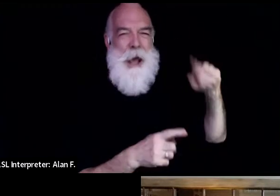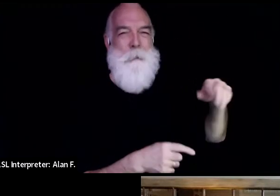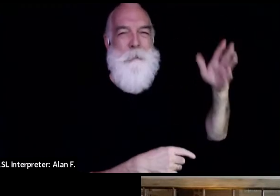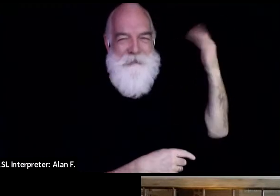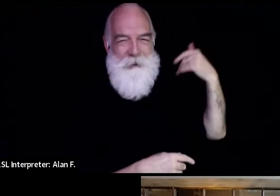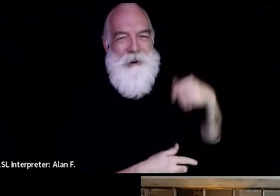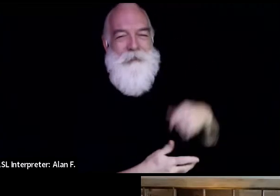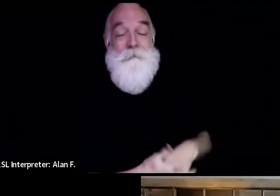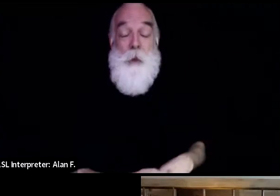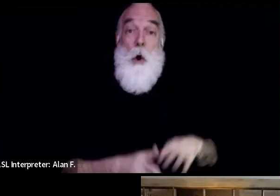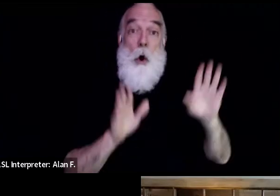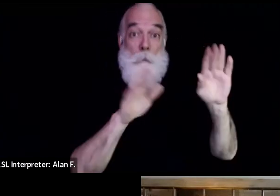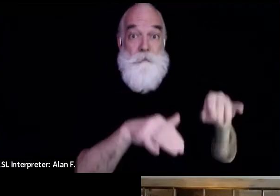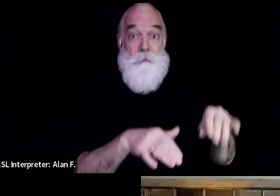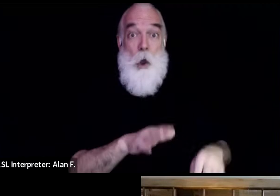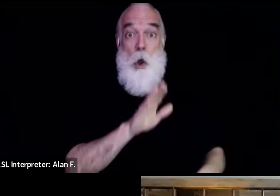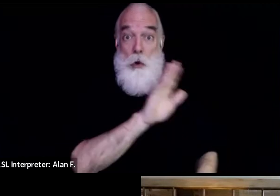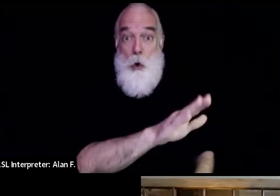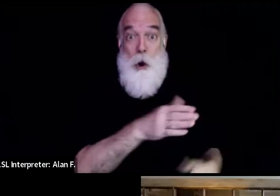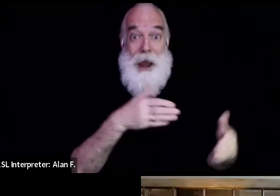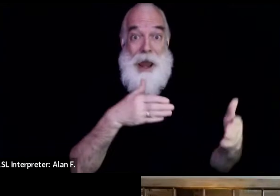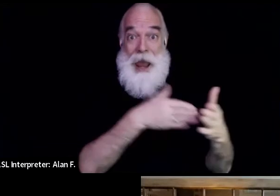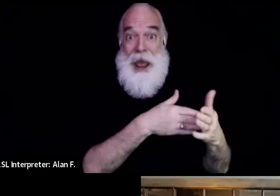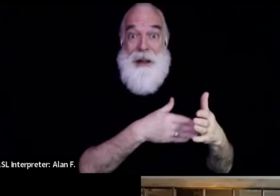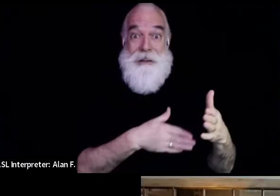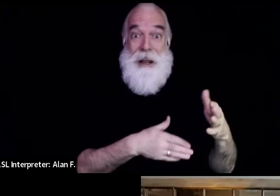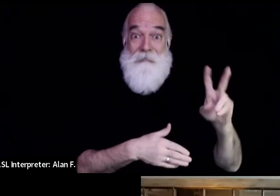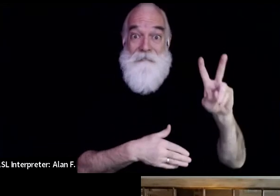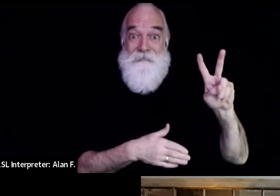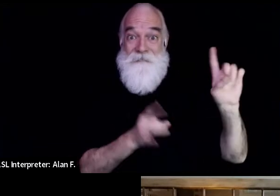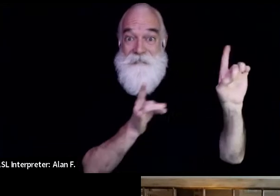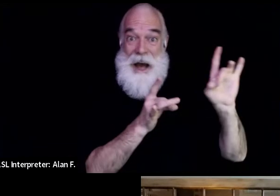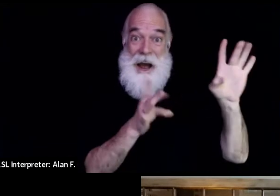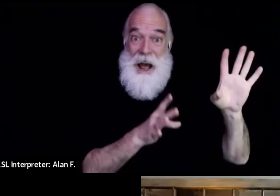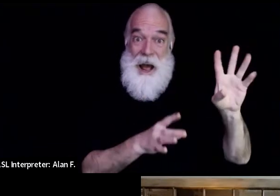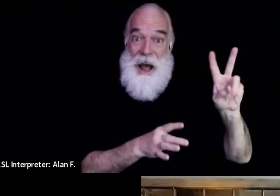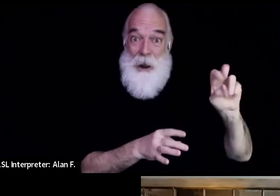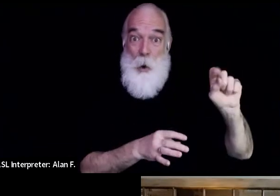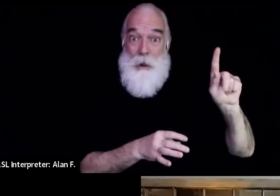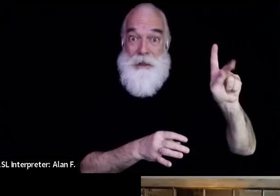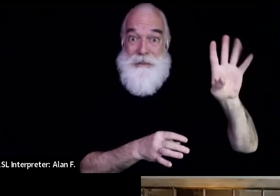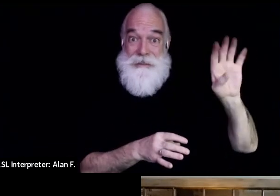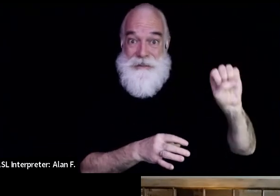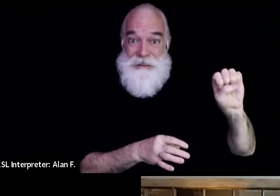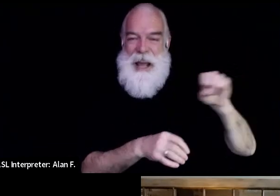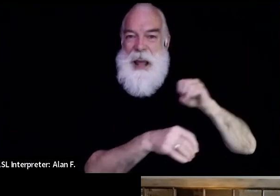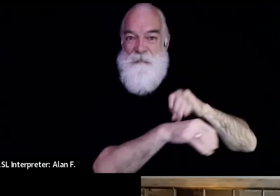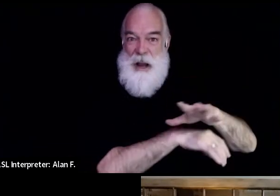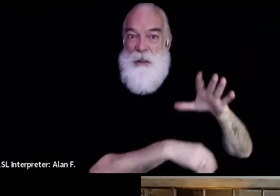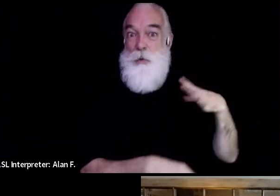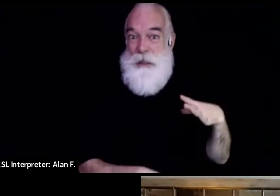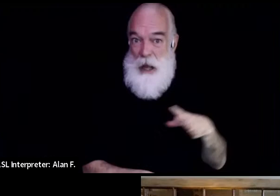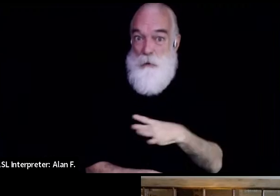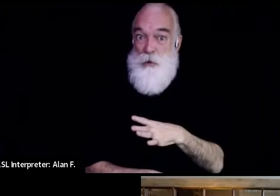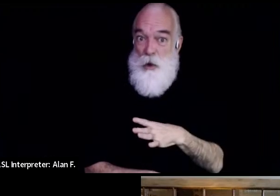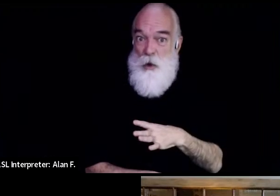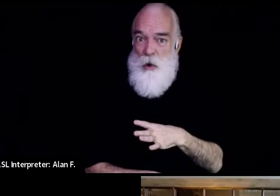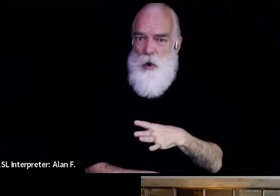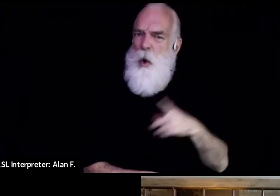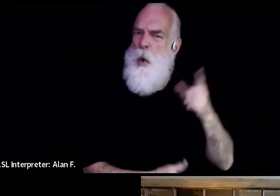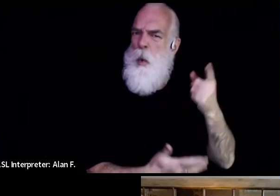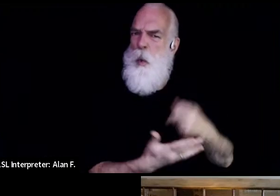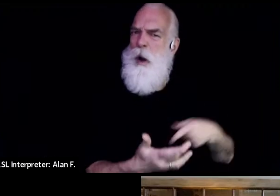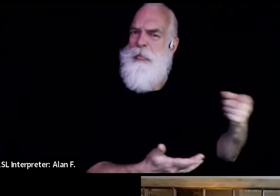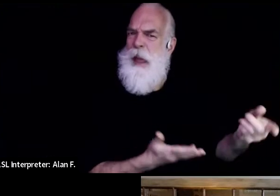advisory council in the end, in your final months, recommended hiring more police in Atlanta, right? I mean, you know, the conversation